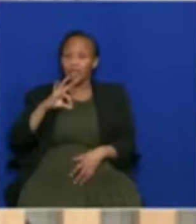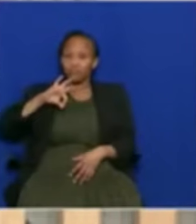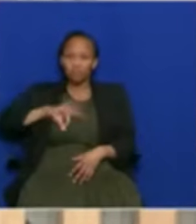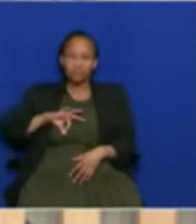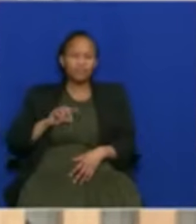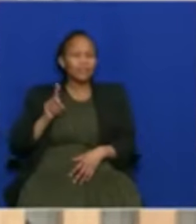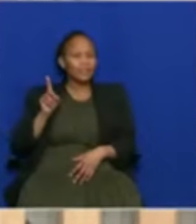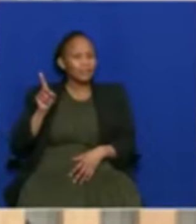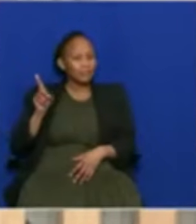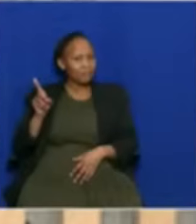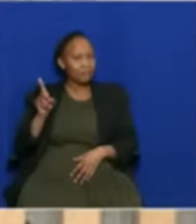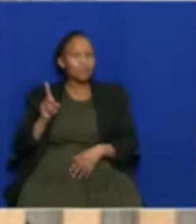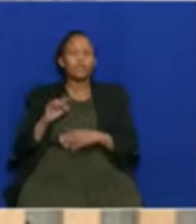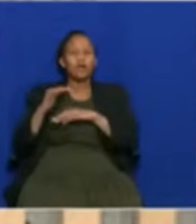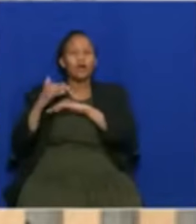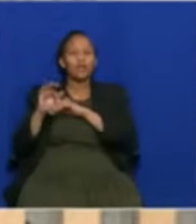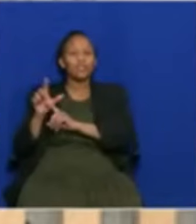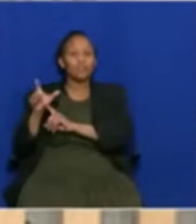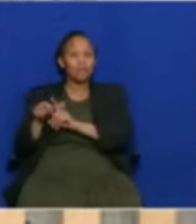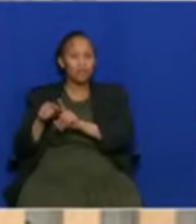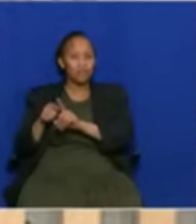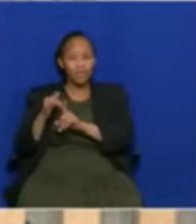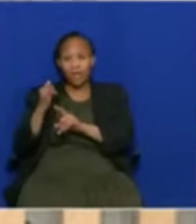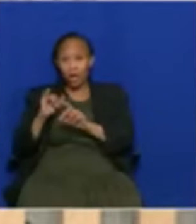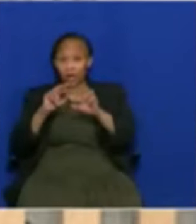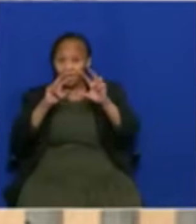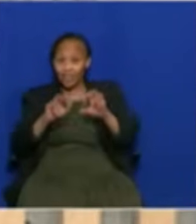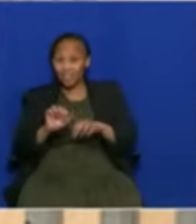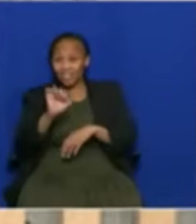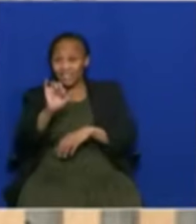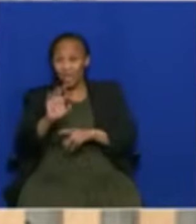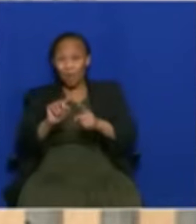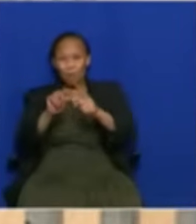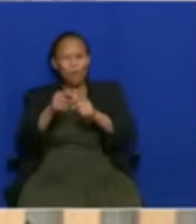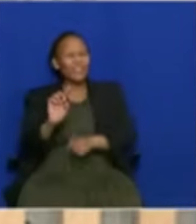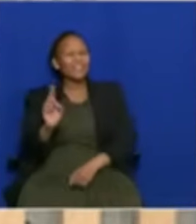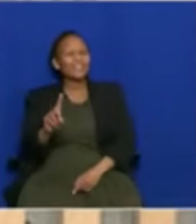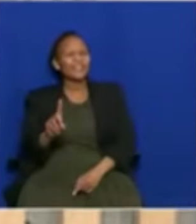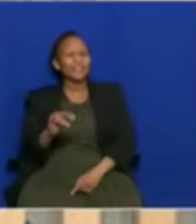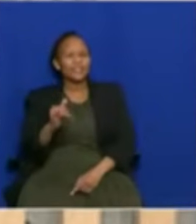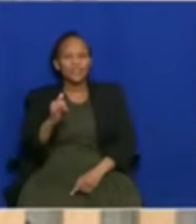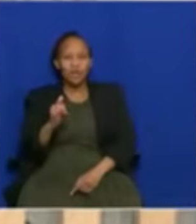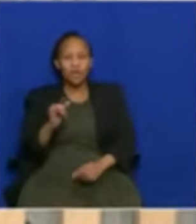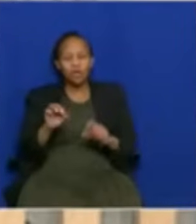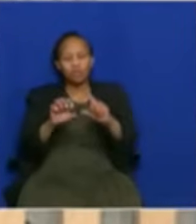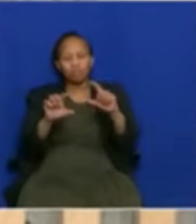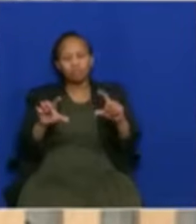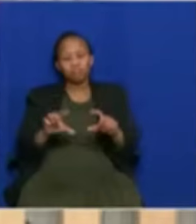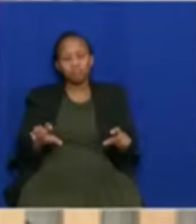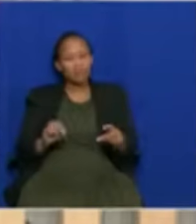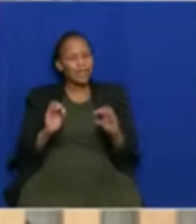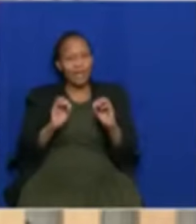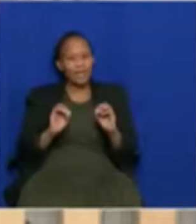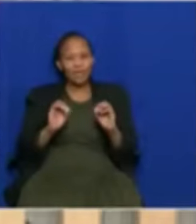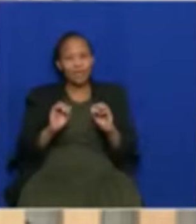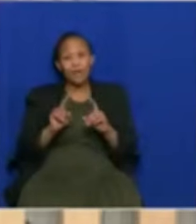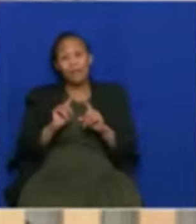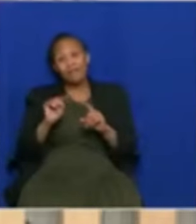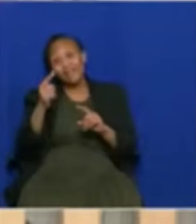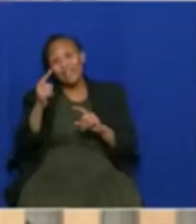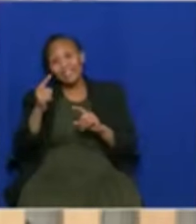of your investigation? You've got nothing except that two-page A1 statement. What is the first step you take?